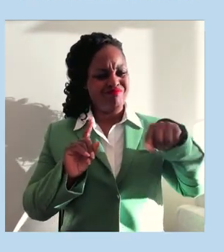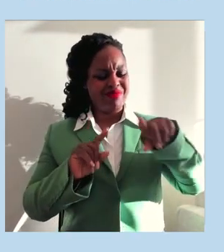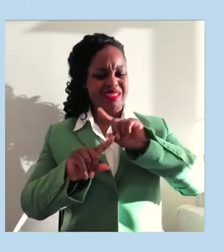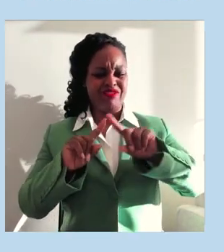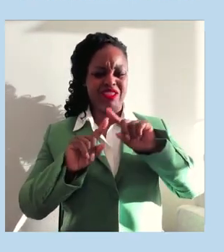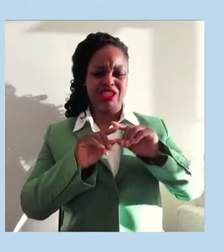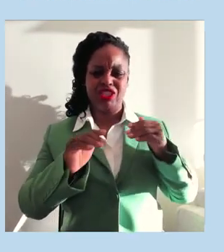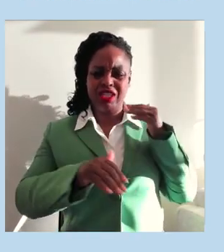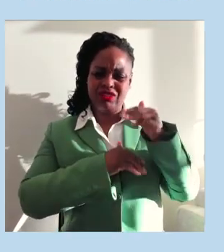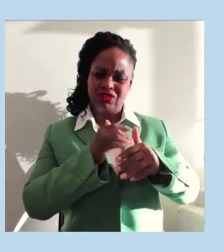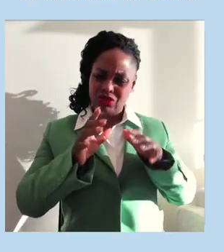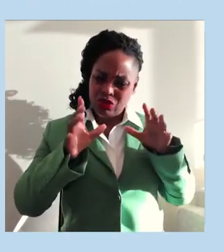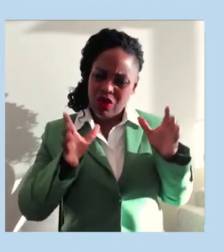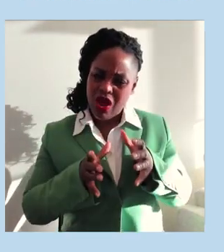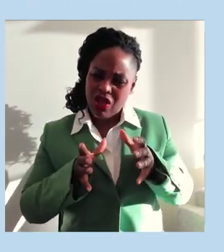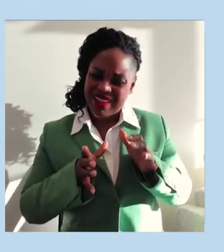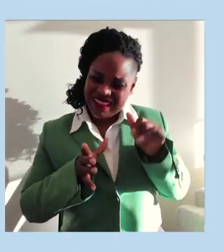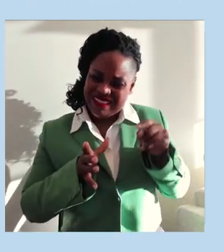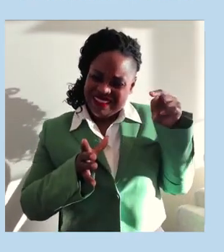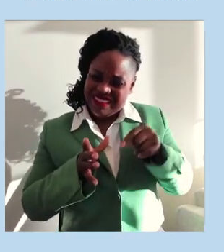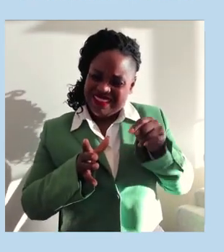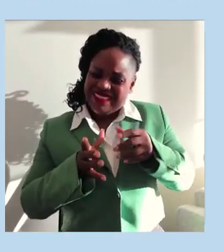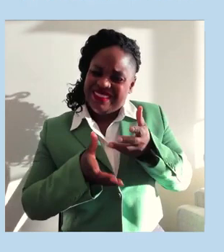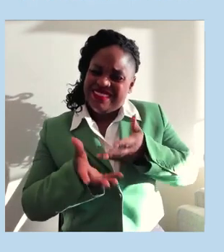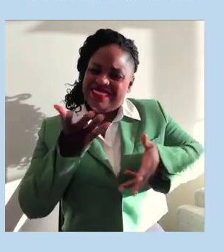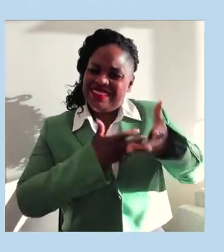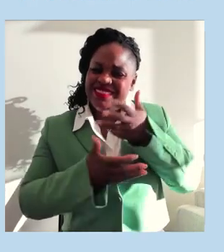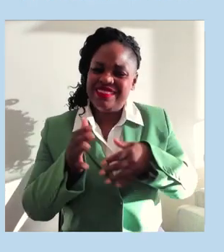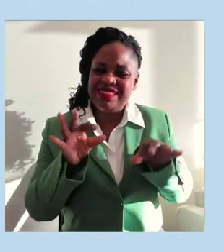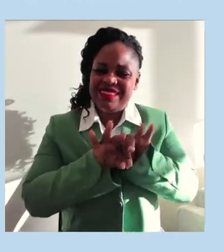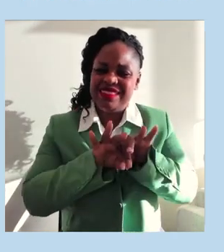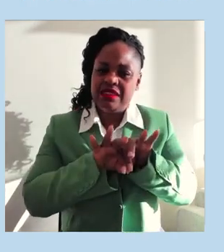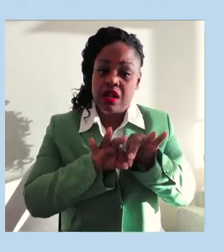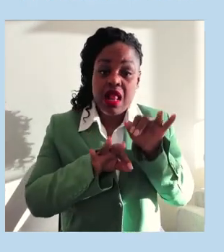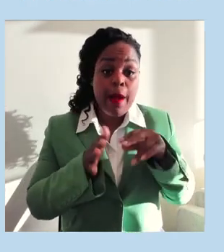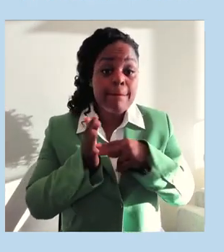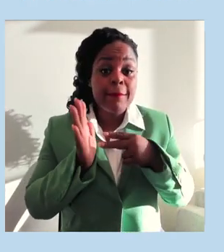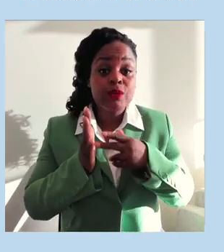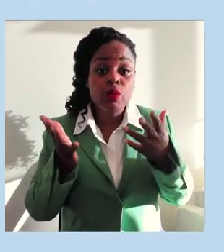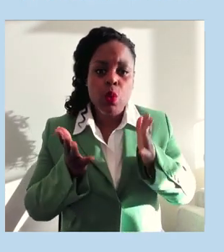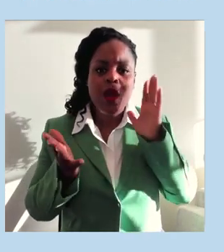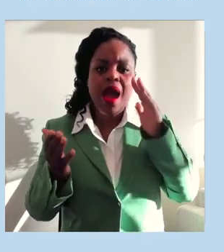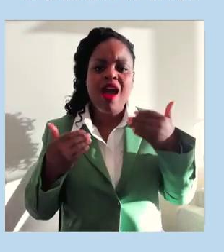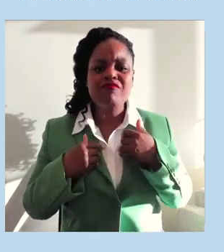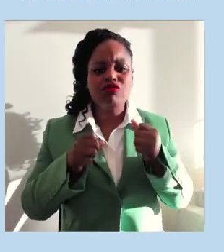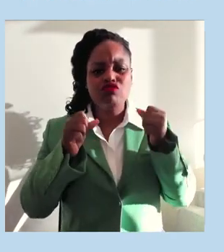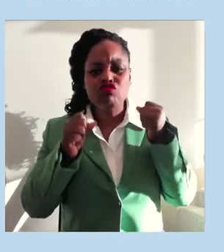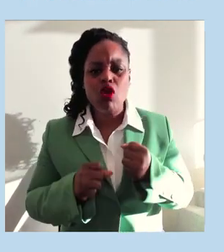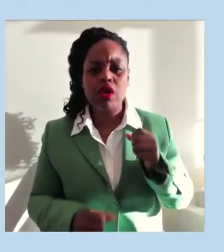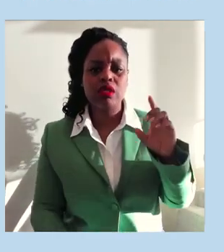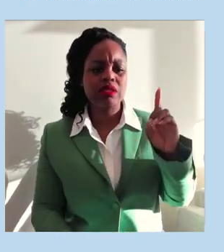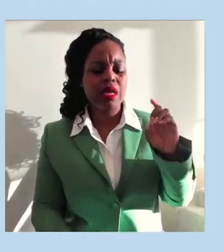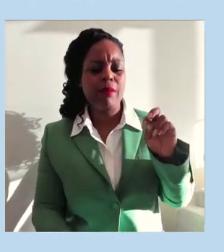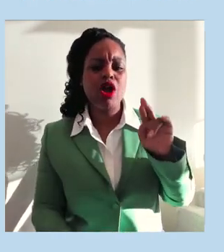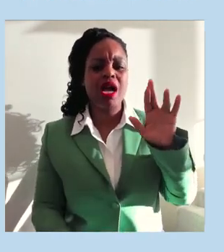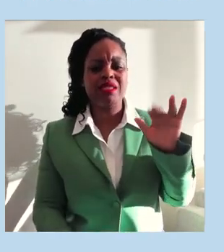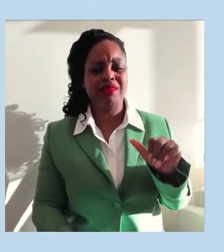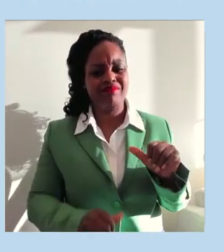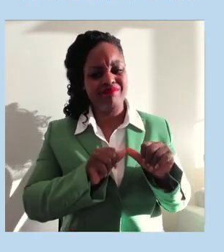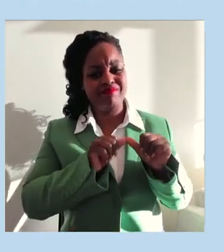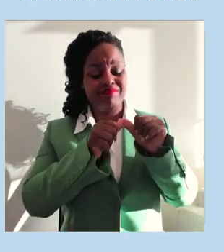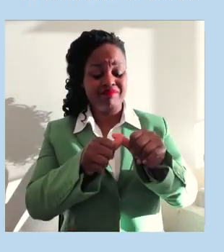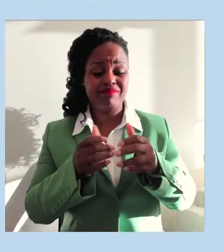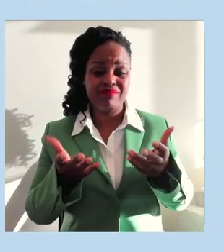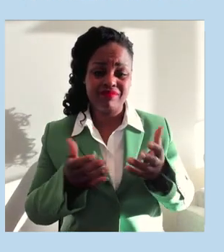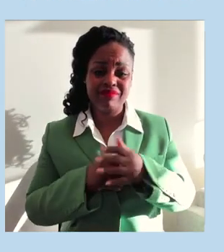future and also sustainable democracy as a result. Global partners, I think, need to ensure that a